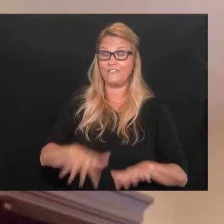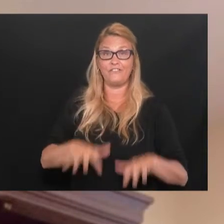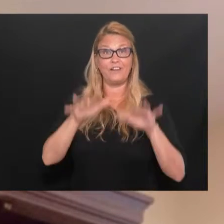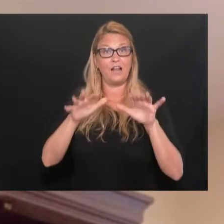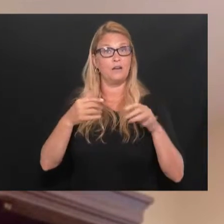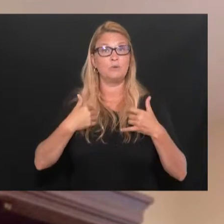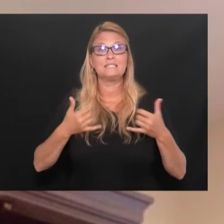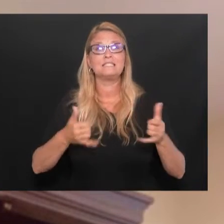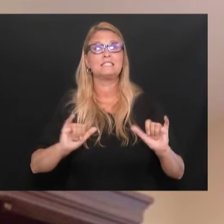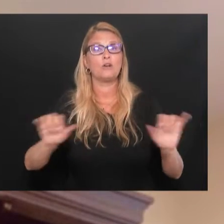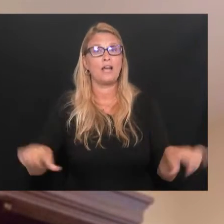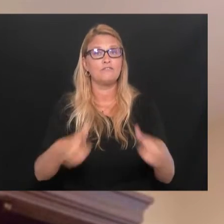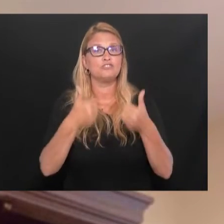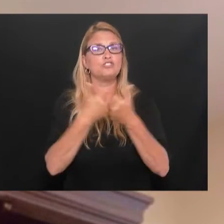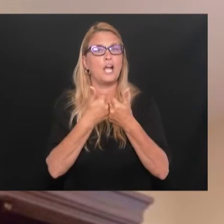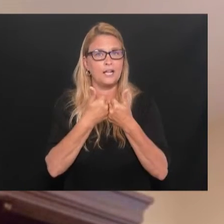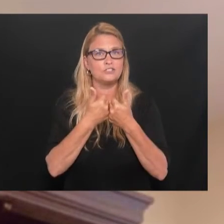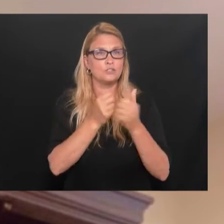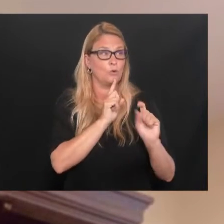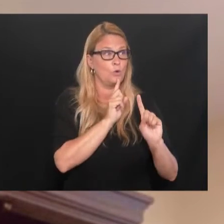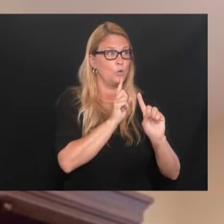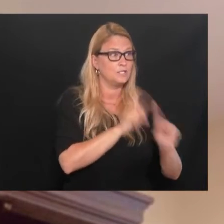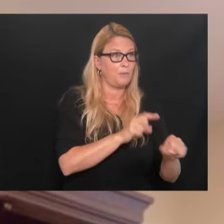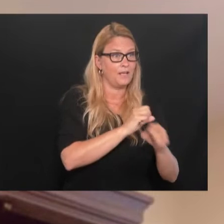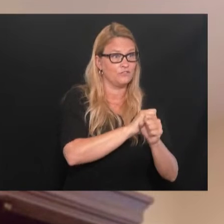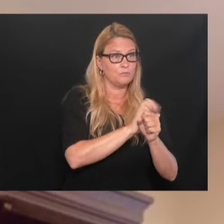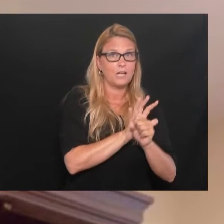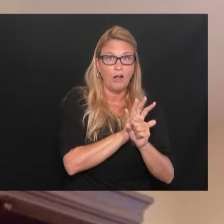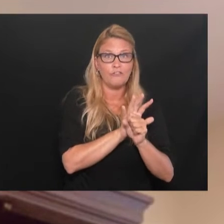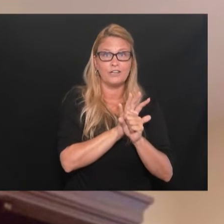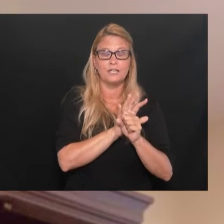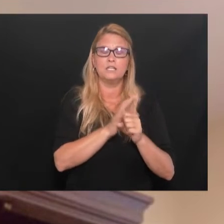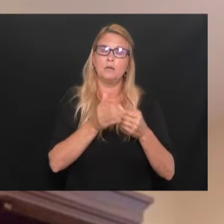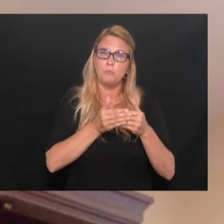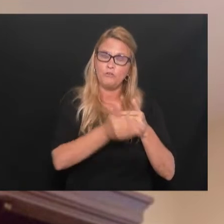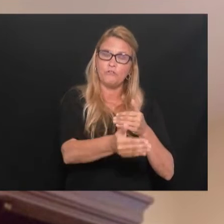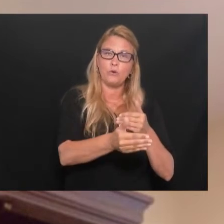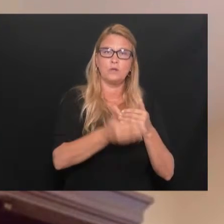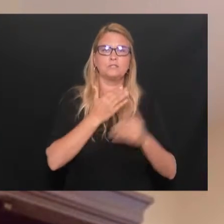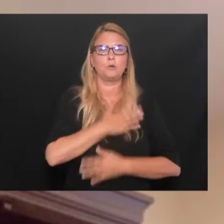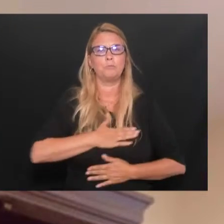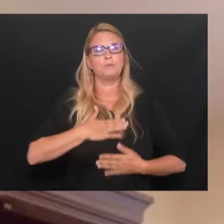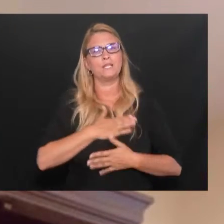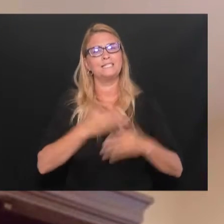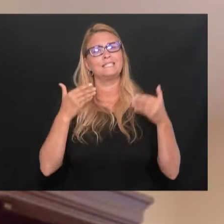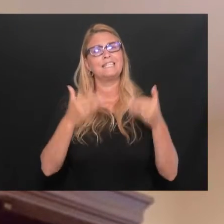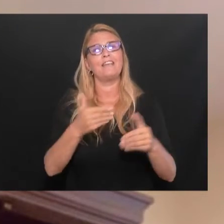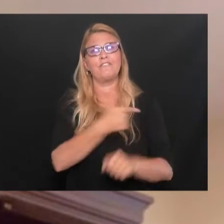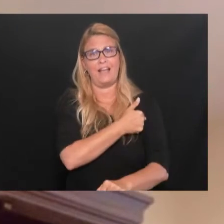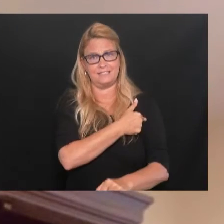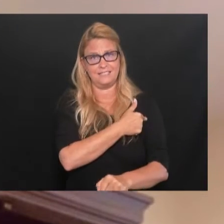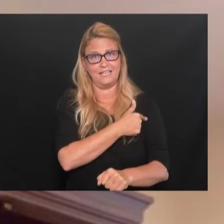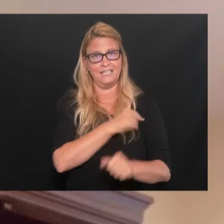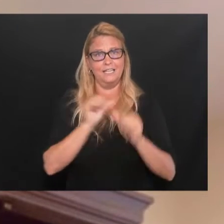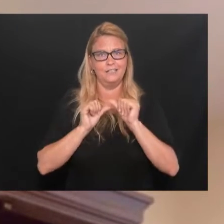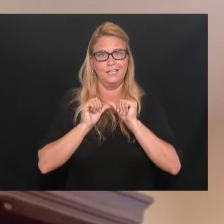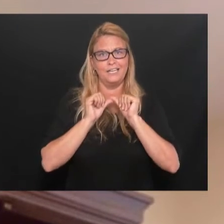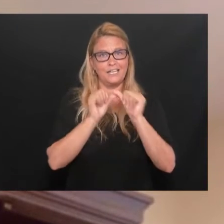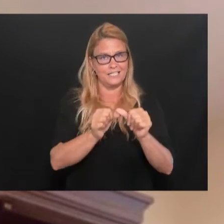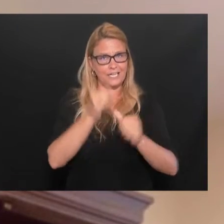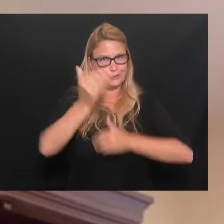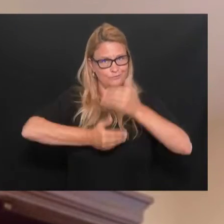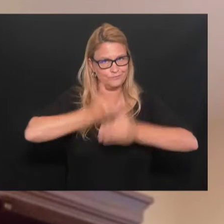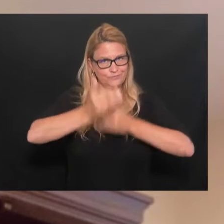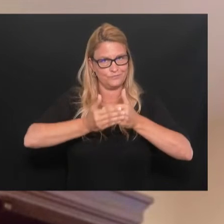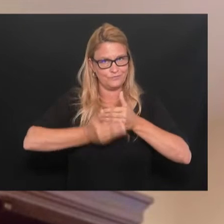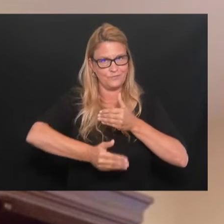our response and our recovery from COVID going forward. So please, West Virginia, get vaccinated, continue to drive forward, And